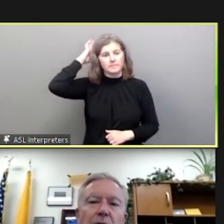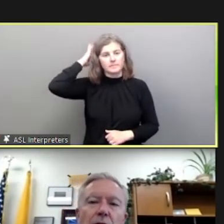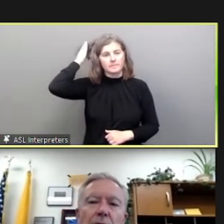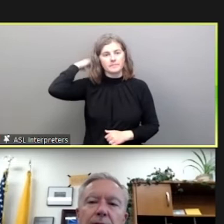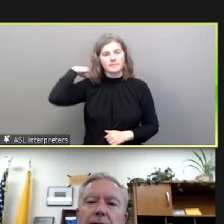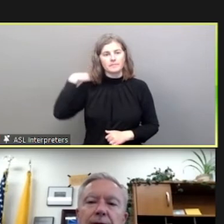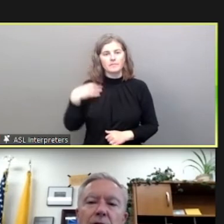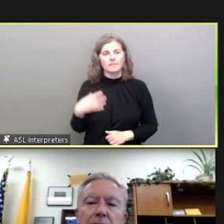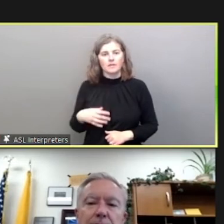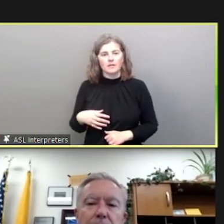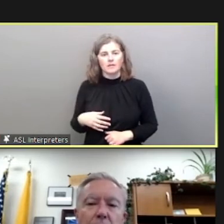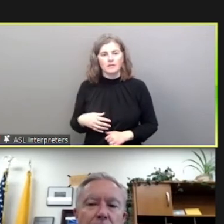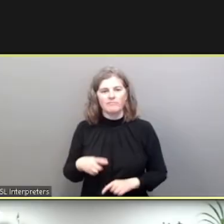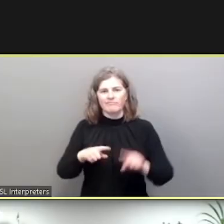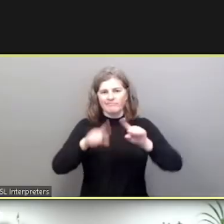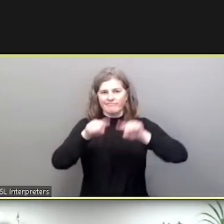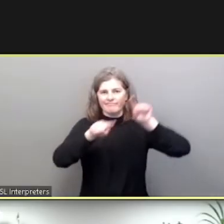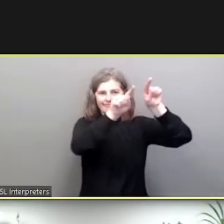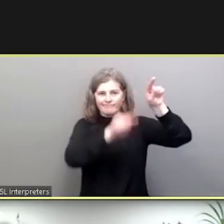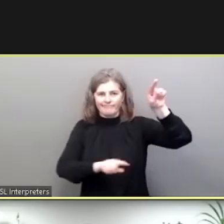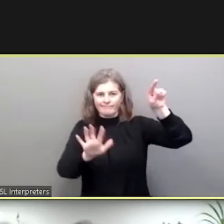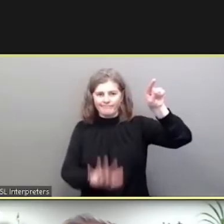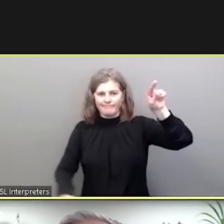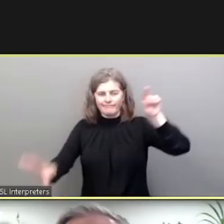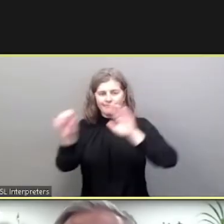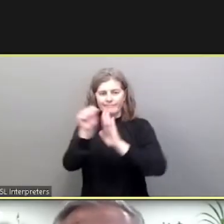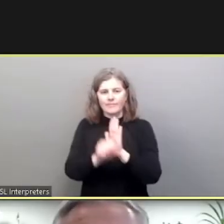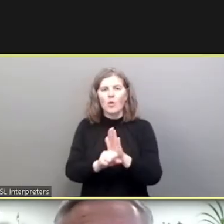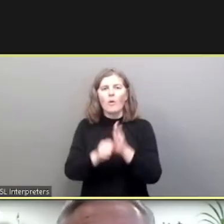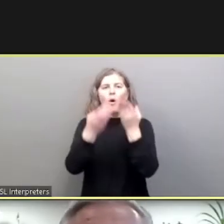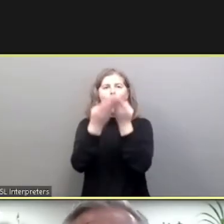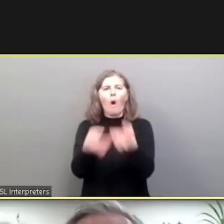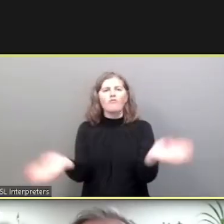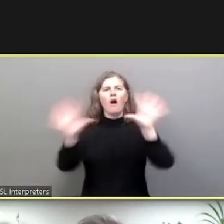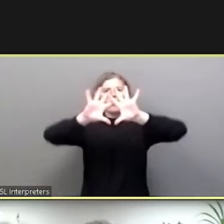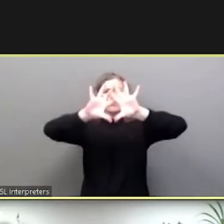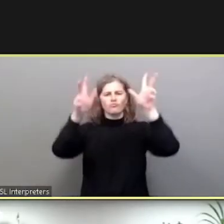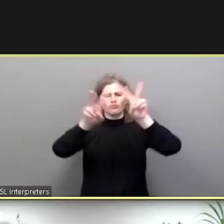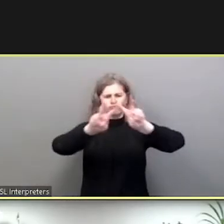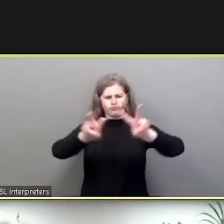that they're going at various points during the state. We did an overall assessment